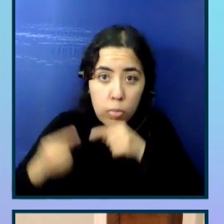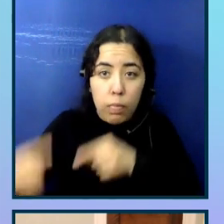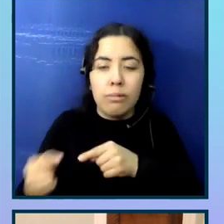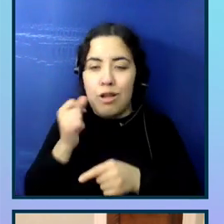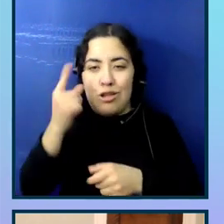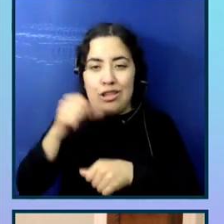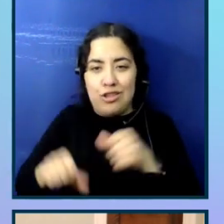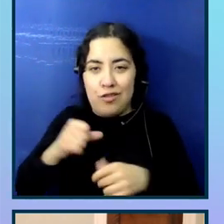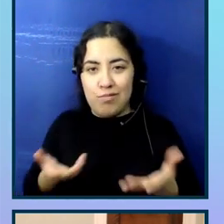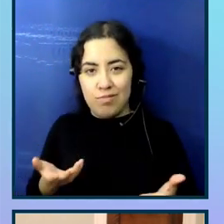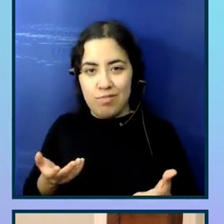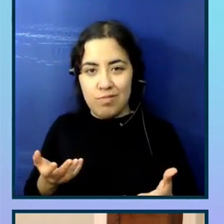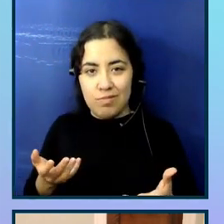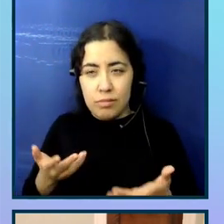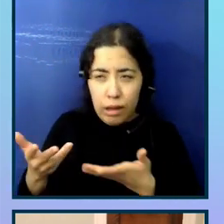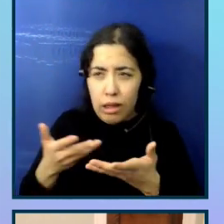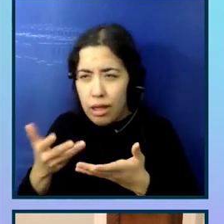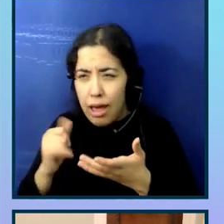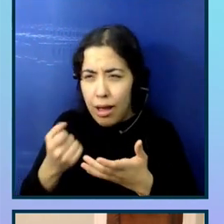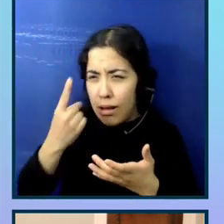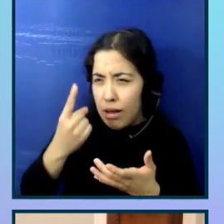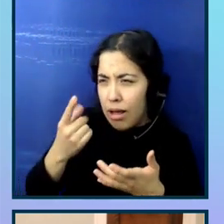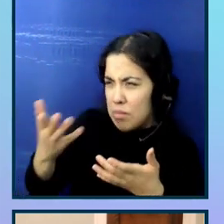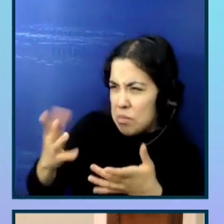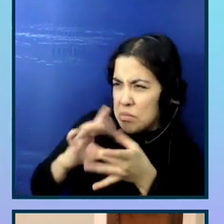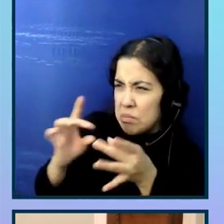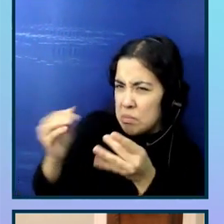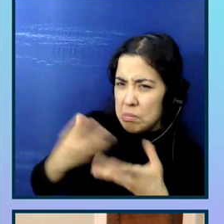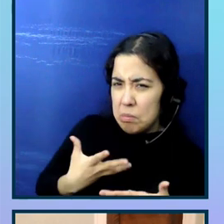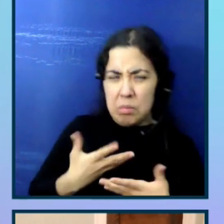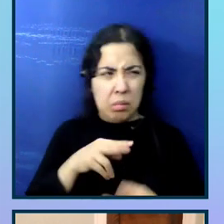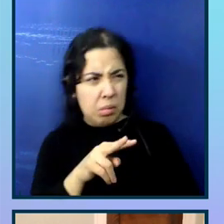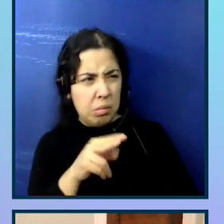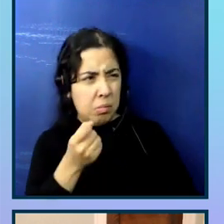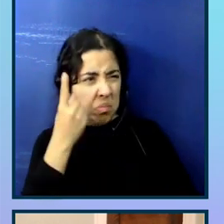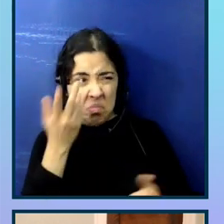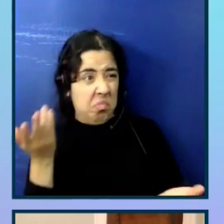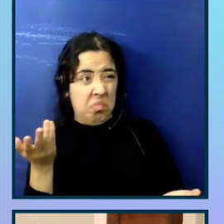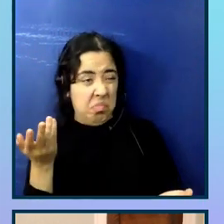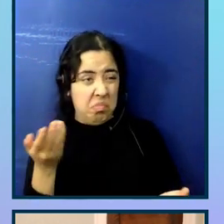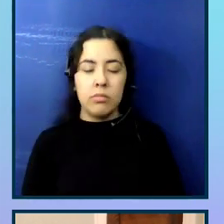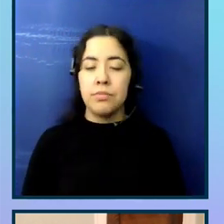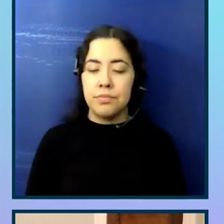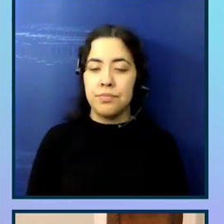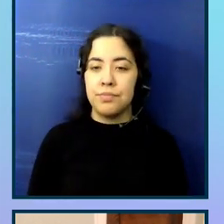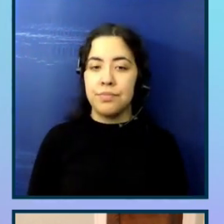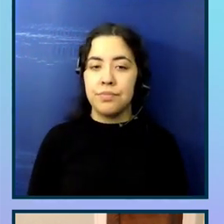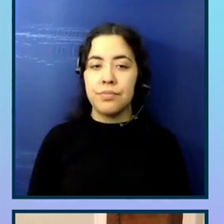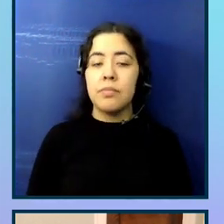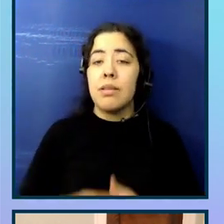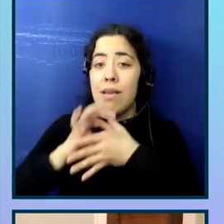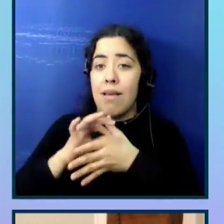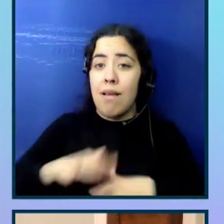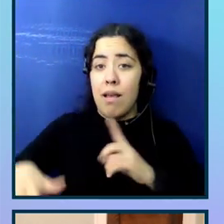well. We wouldn't be able to correctly interpret what each other is trying to say or the point someone is trying to make. Without